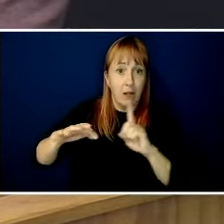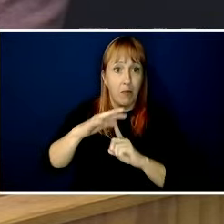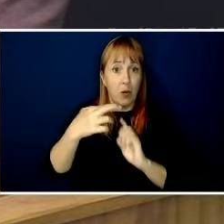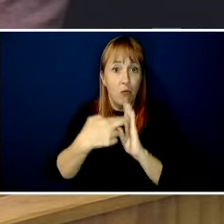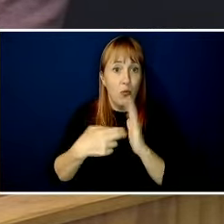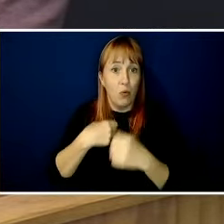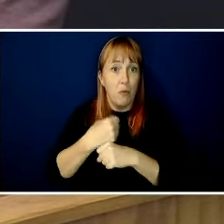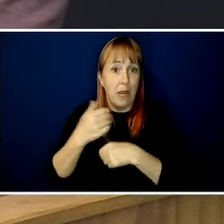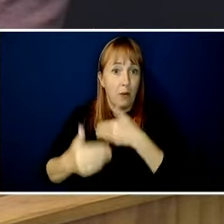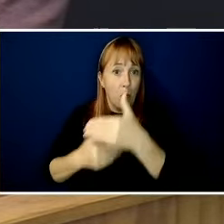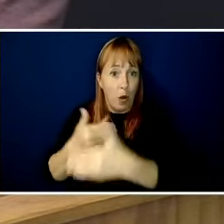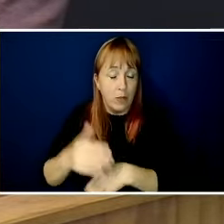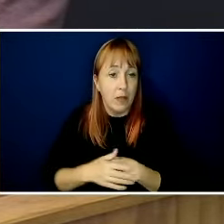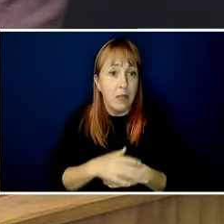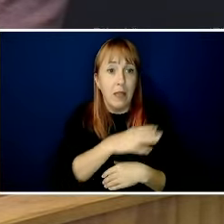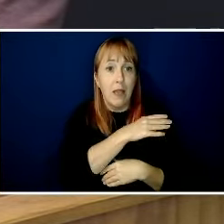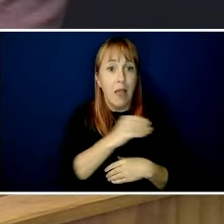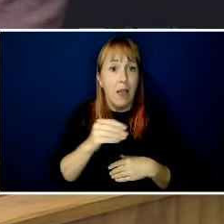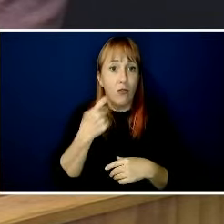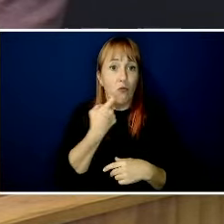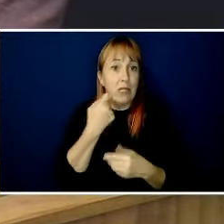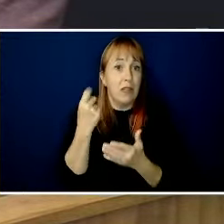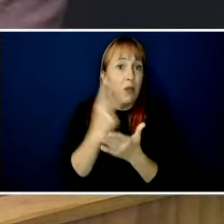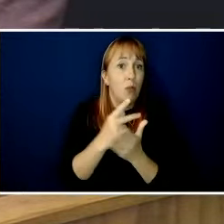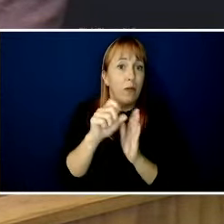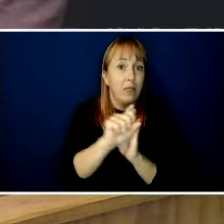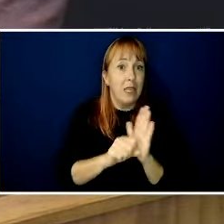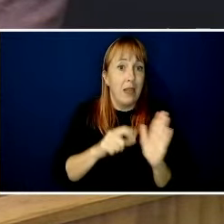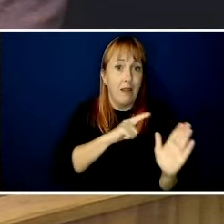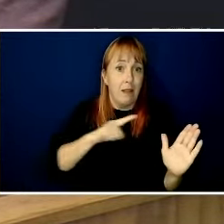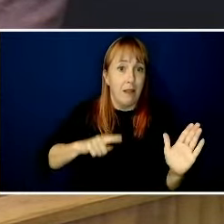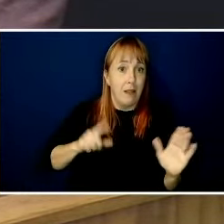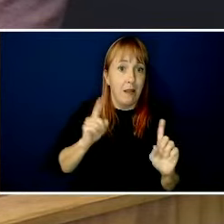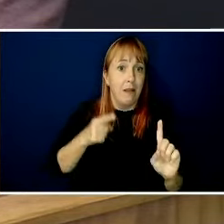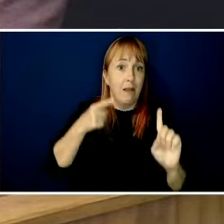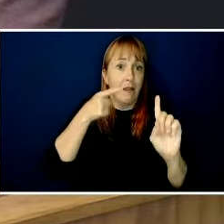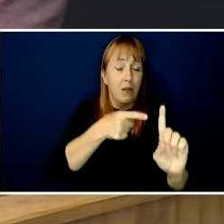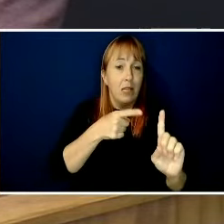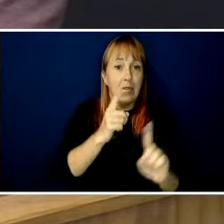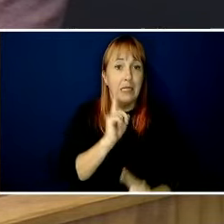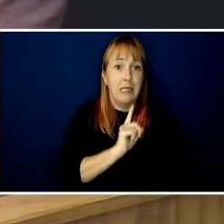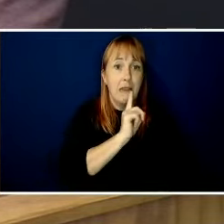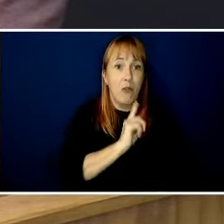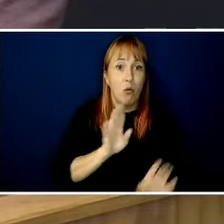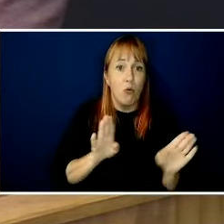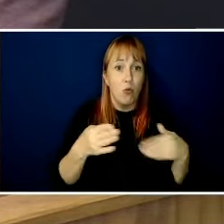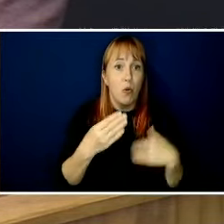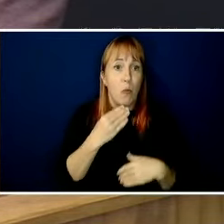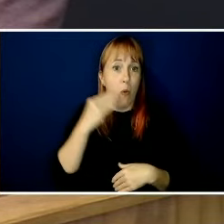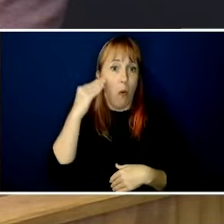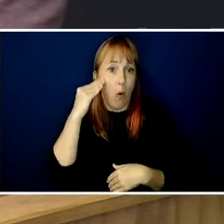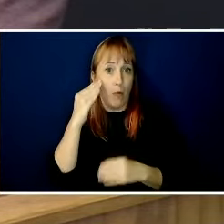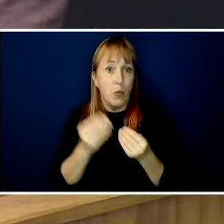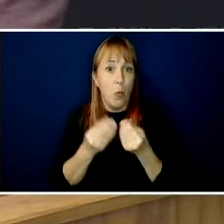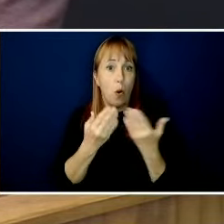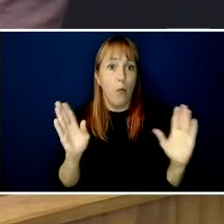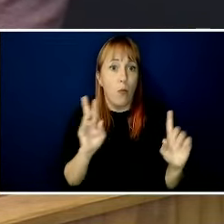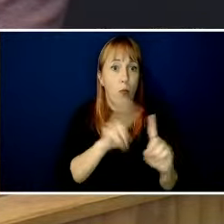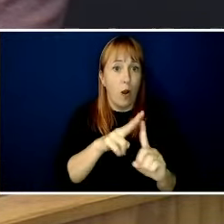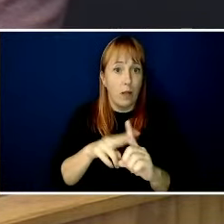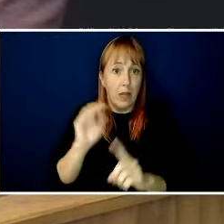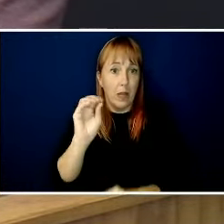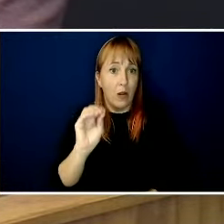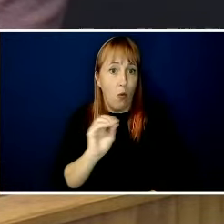process, as well as recently approved state legislation aimed at allowing single-room occupancy housing more broadly in Oregon communities.